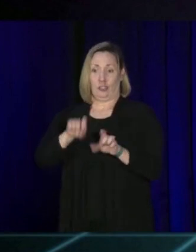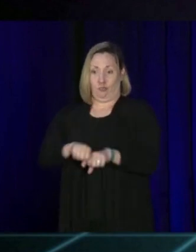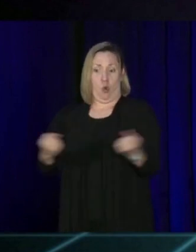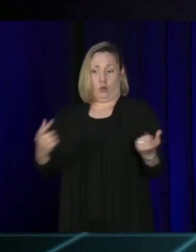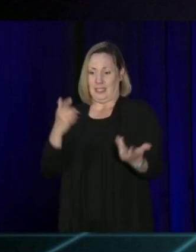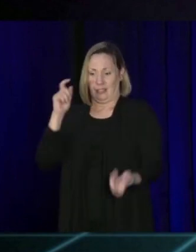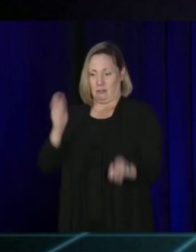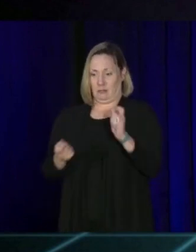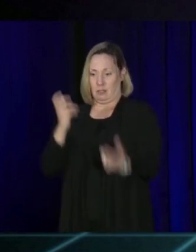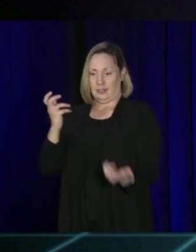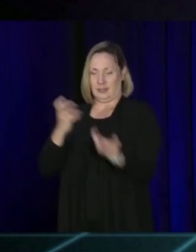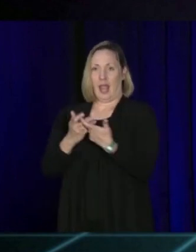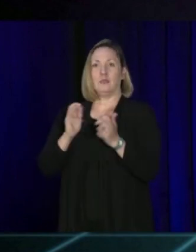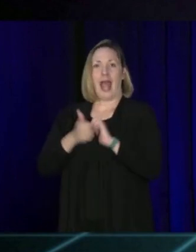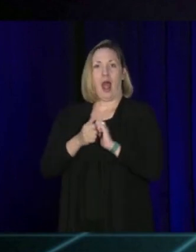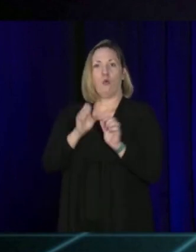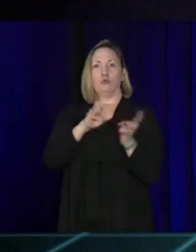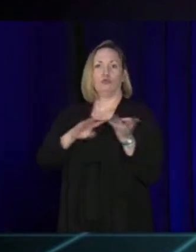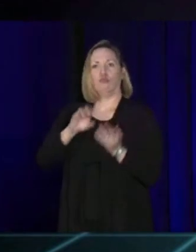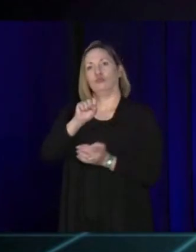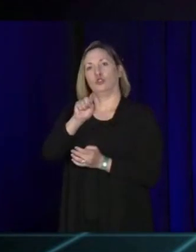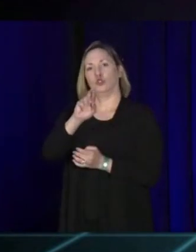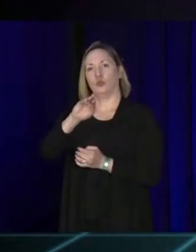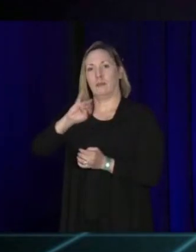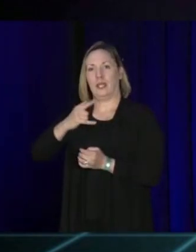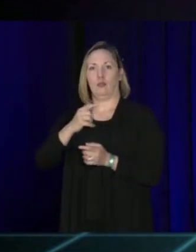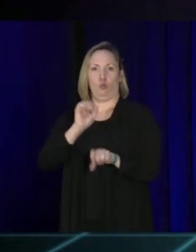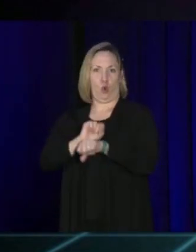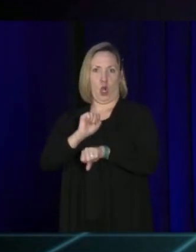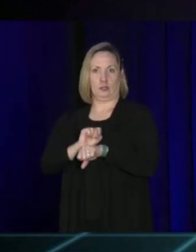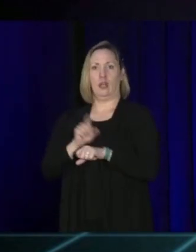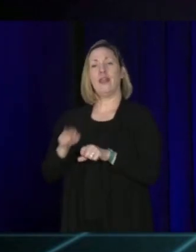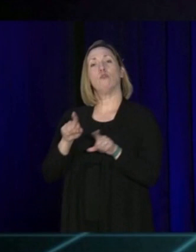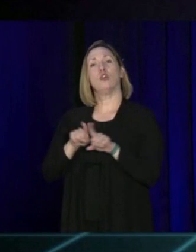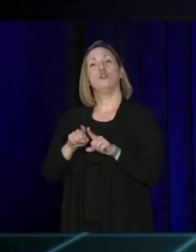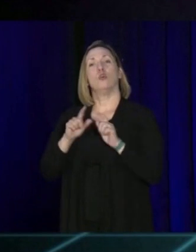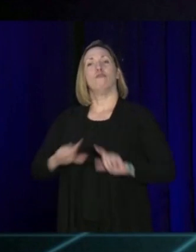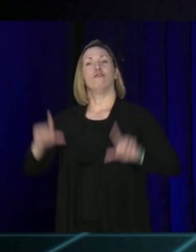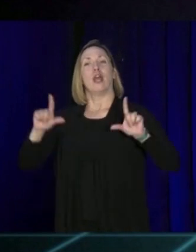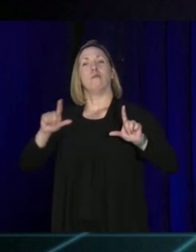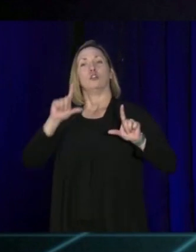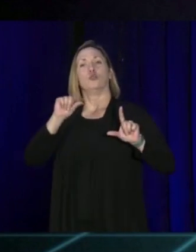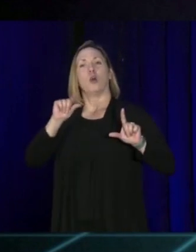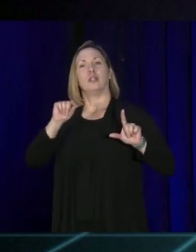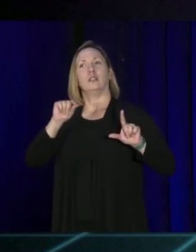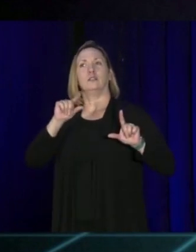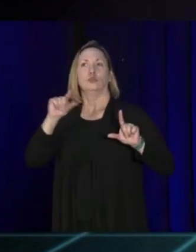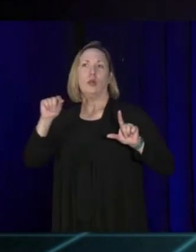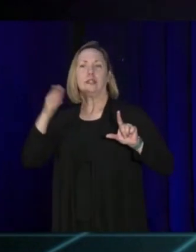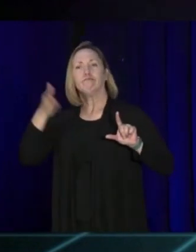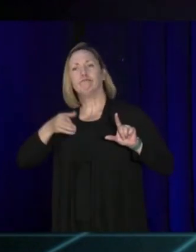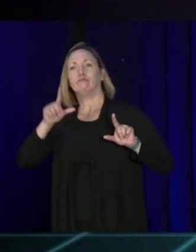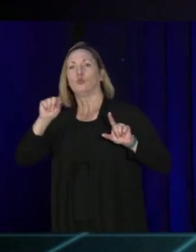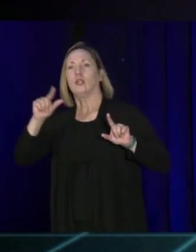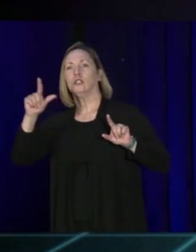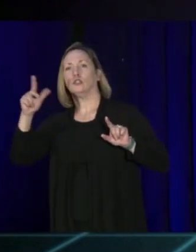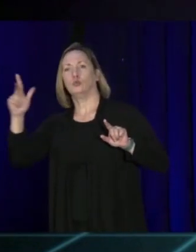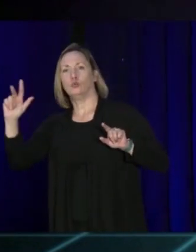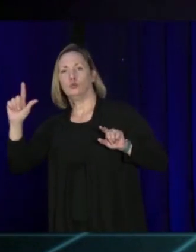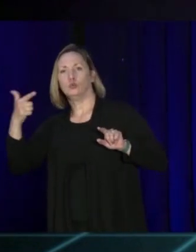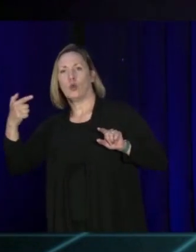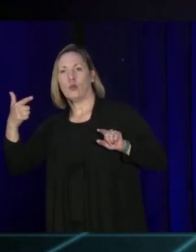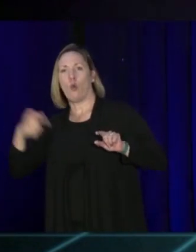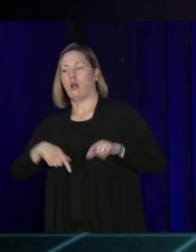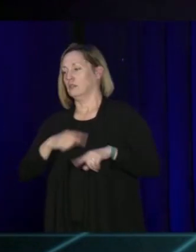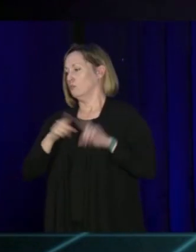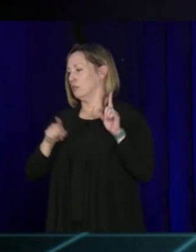way streaming worked. This was also a thing back in 2020/21 with concurrent React and